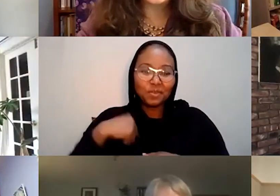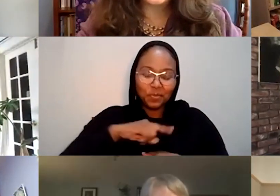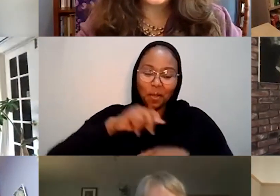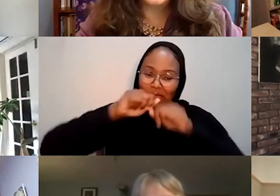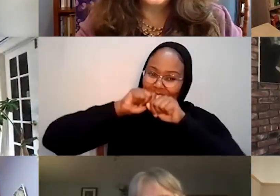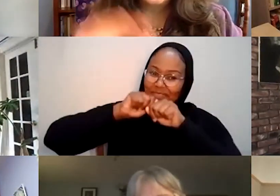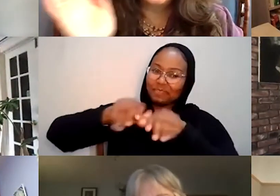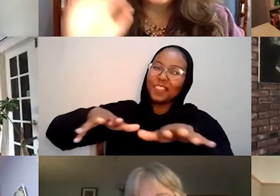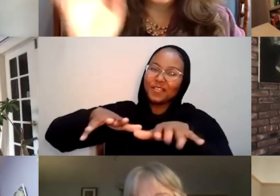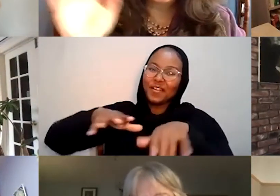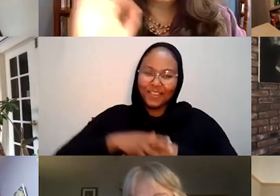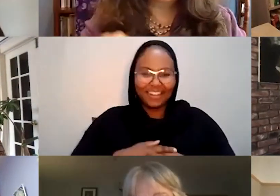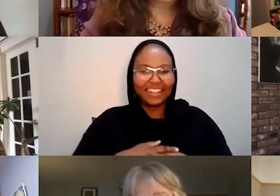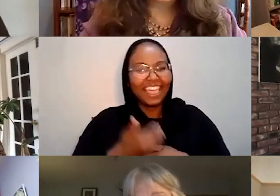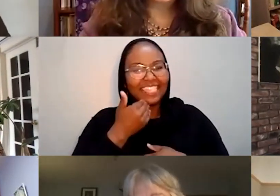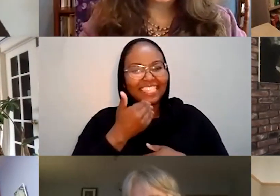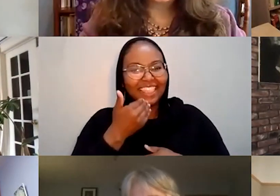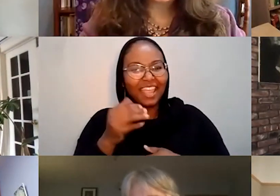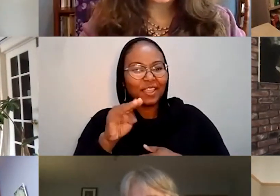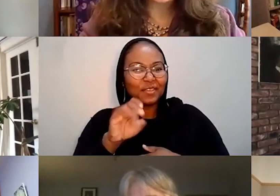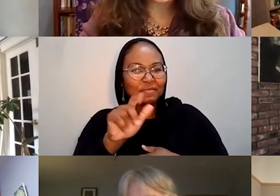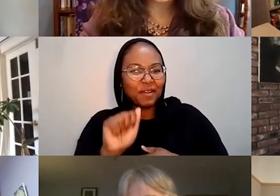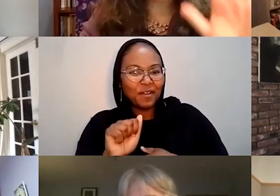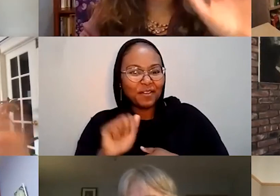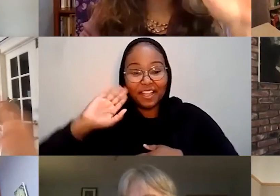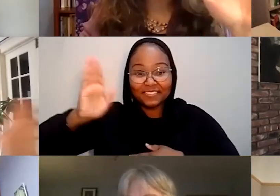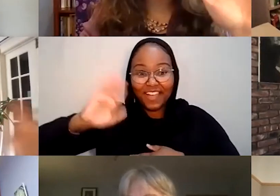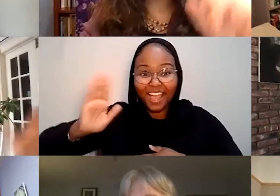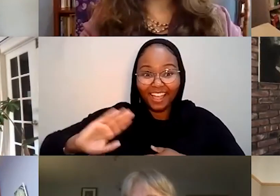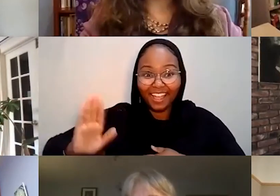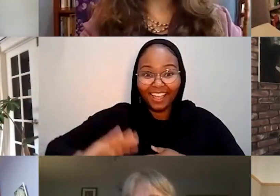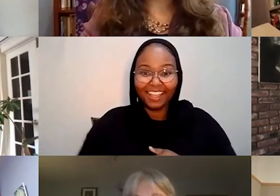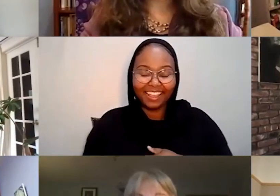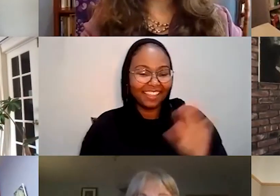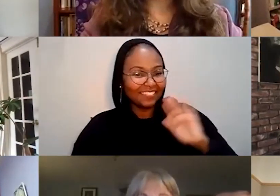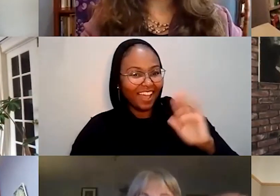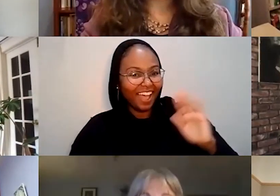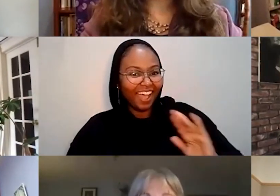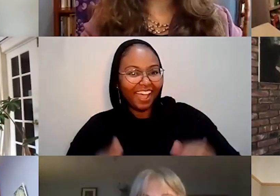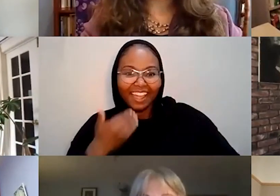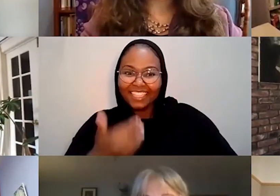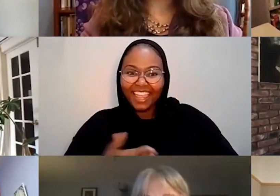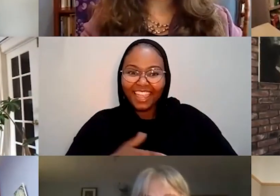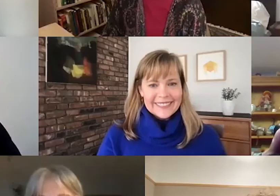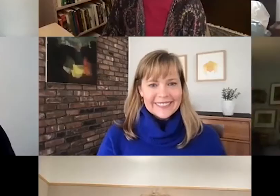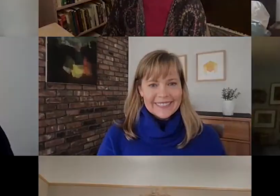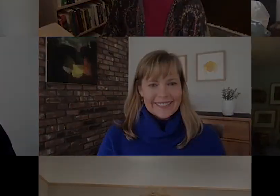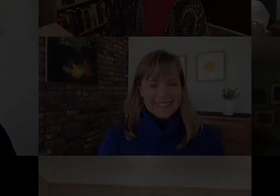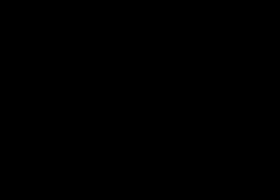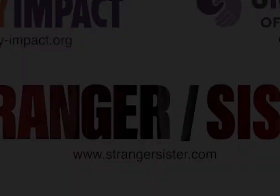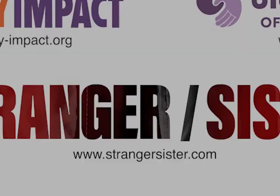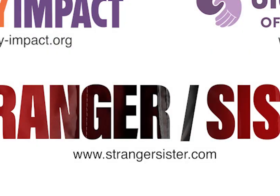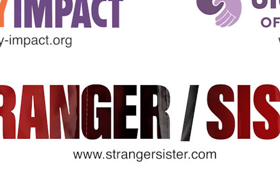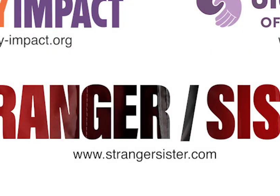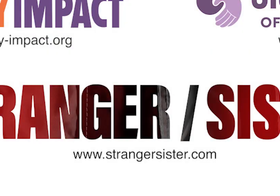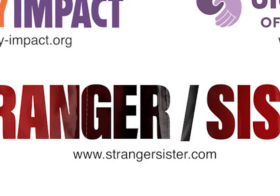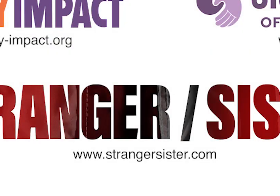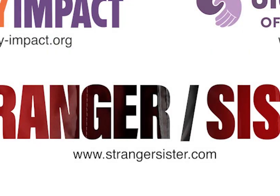you, Mona. Bye. All right. Thanks, everyone. Bye-bye.